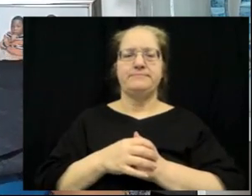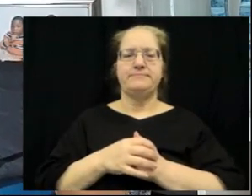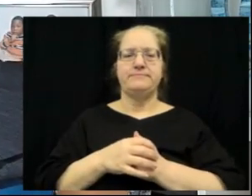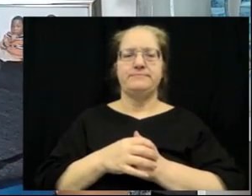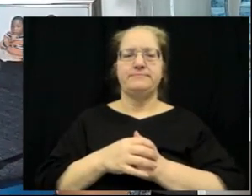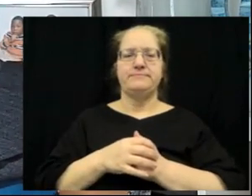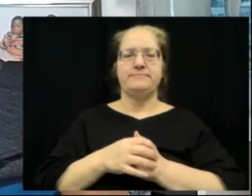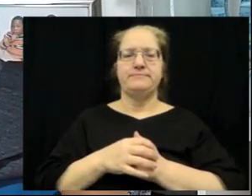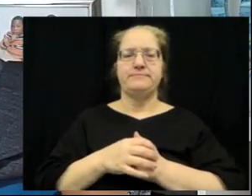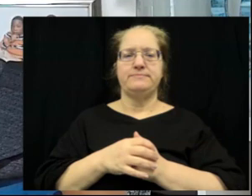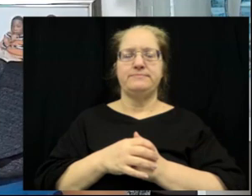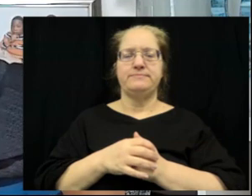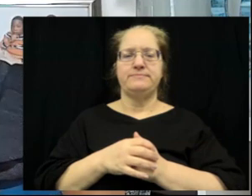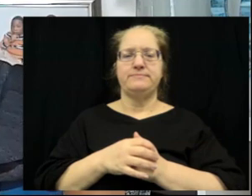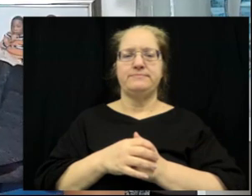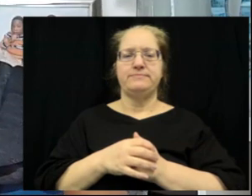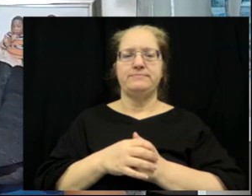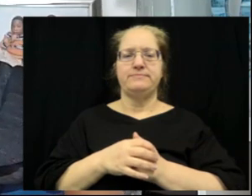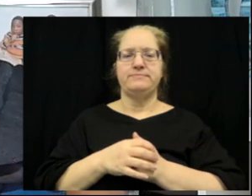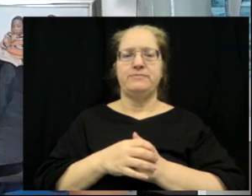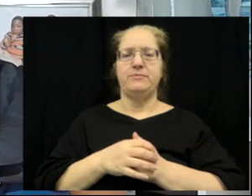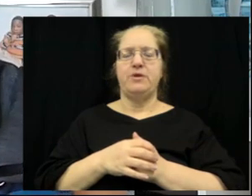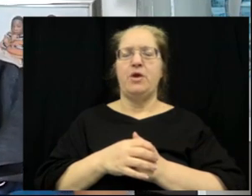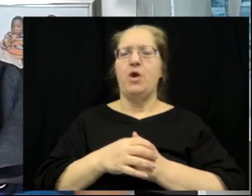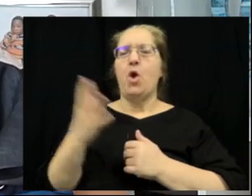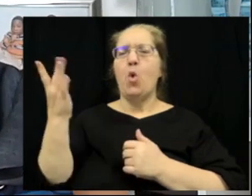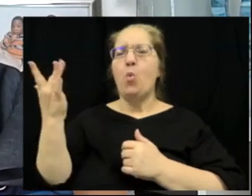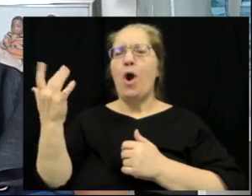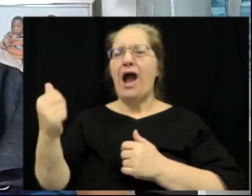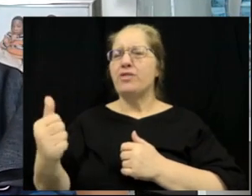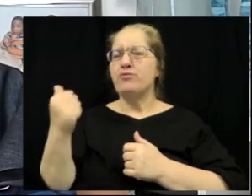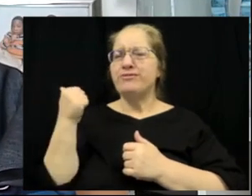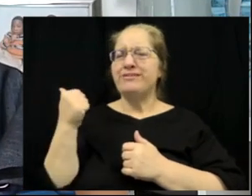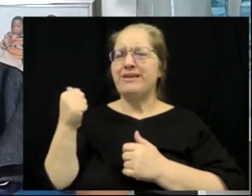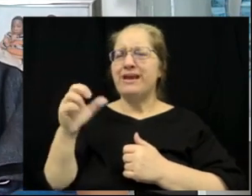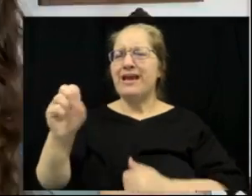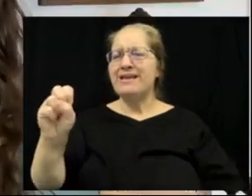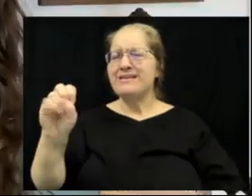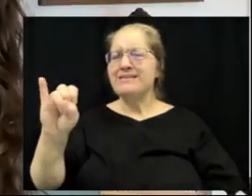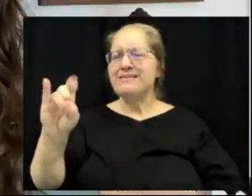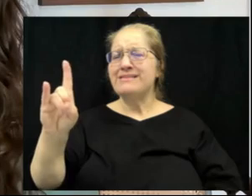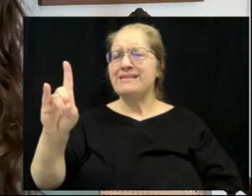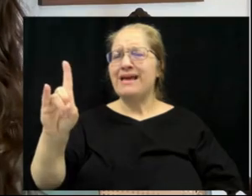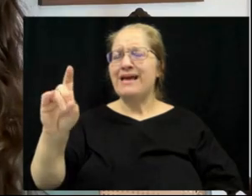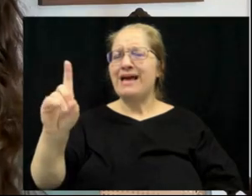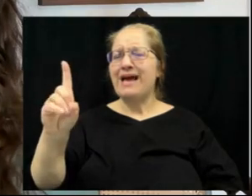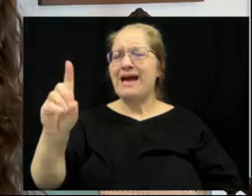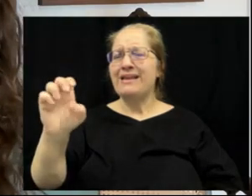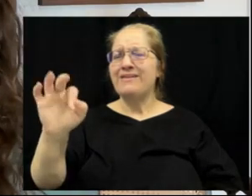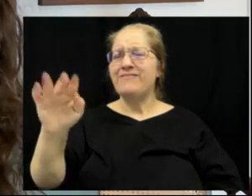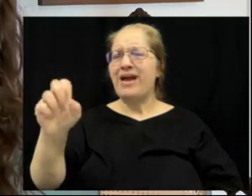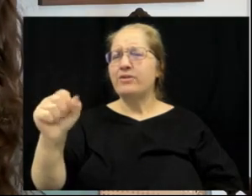effects maybe that they're resisting, because that also is legitimate. So